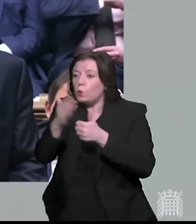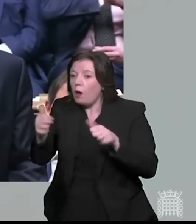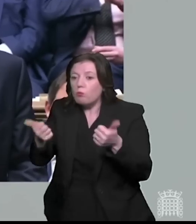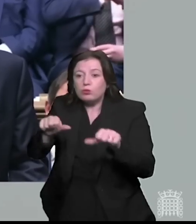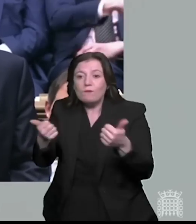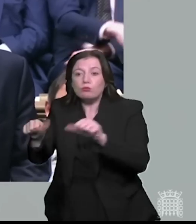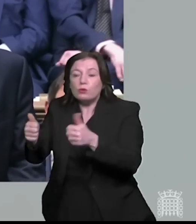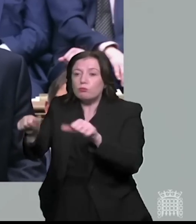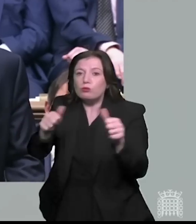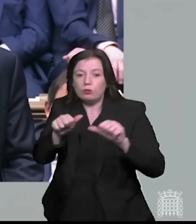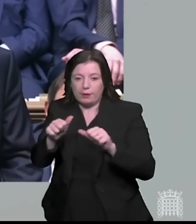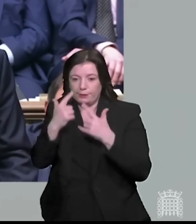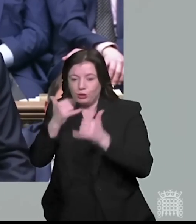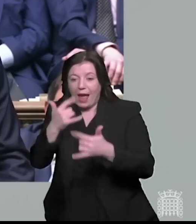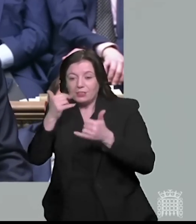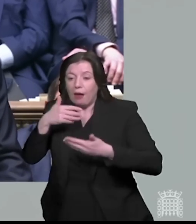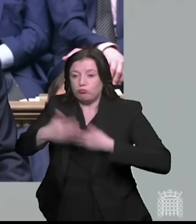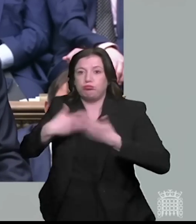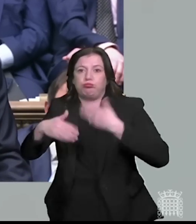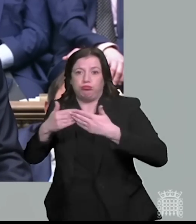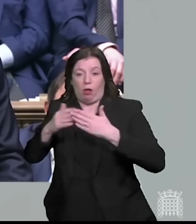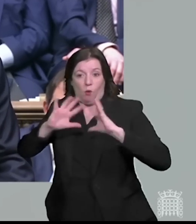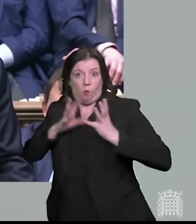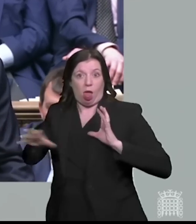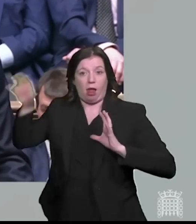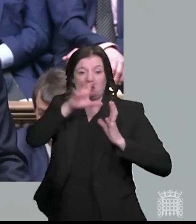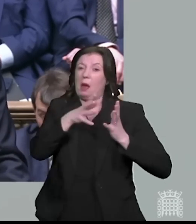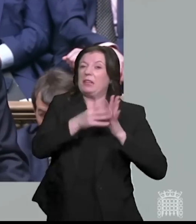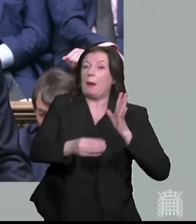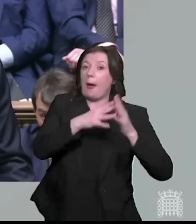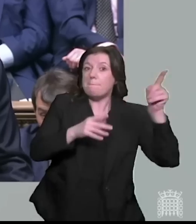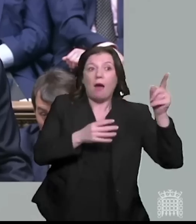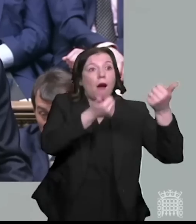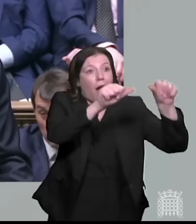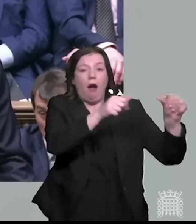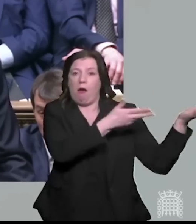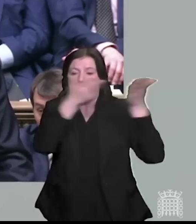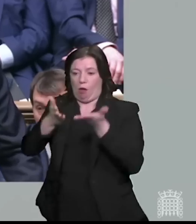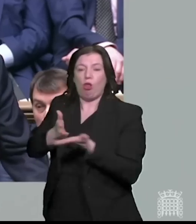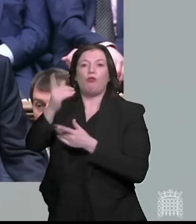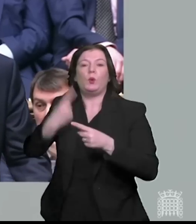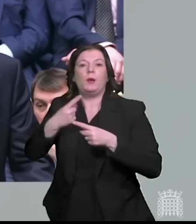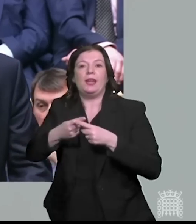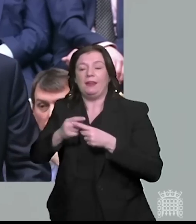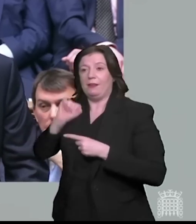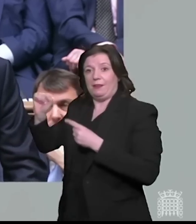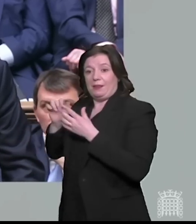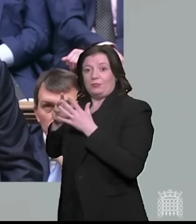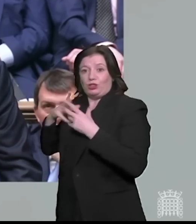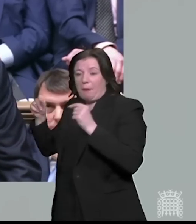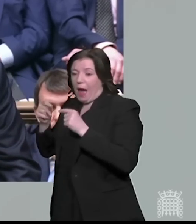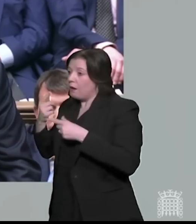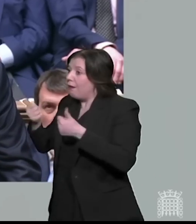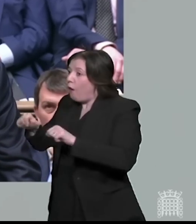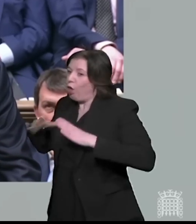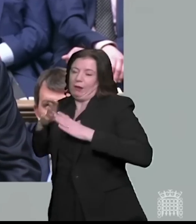approved by trusted regulators in other parts of the world, such as the United States, Europe and Japan. At the